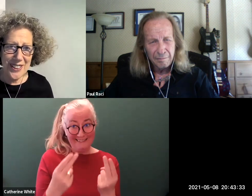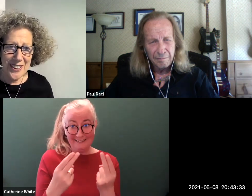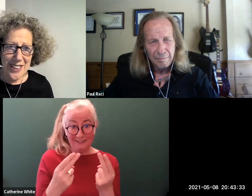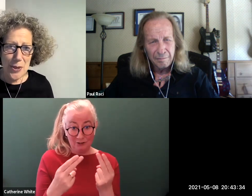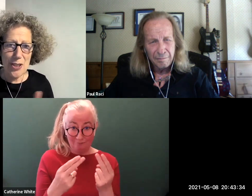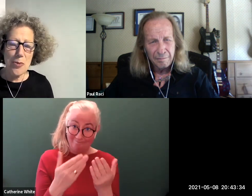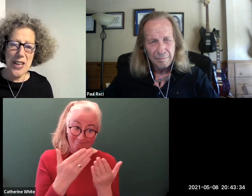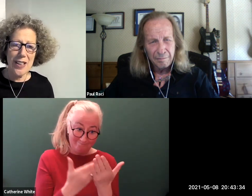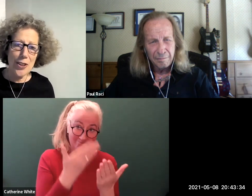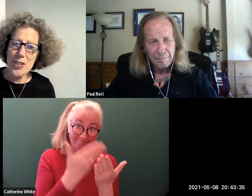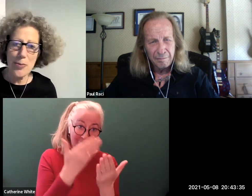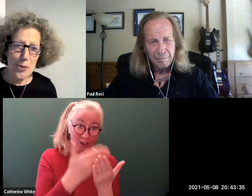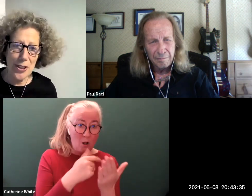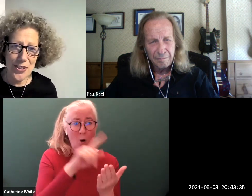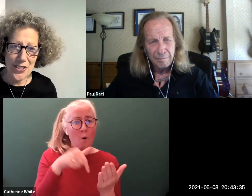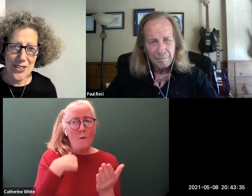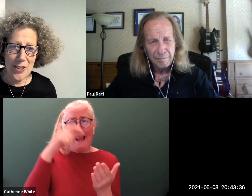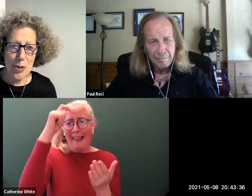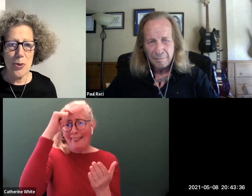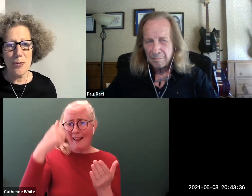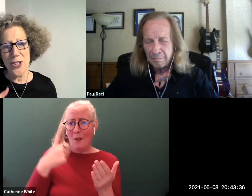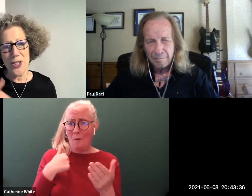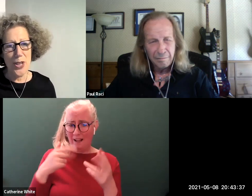work. We think we're being inclusive, but we're not.